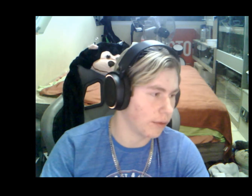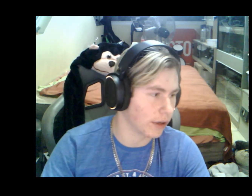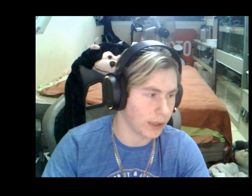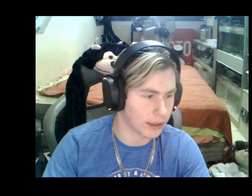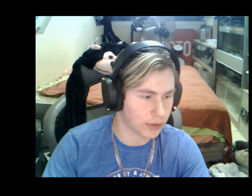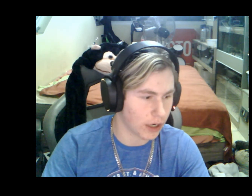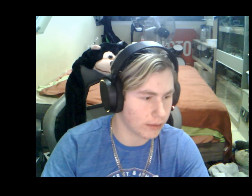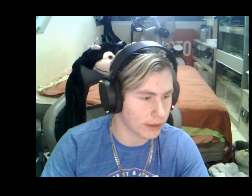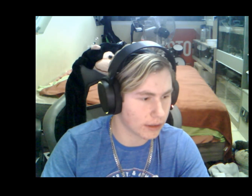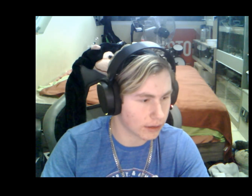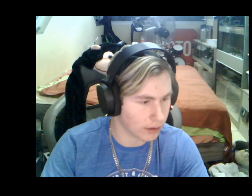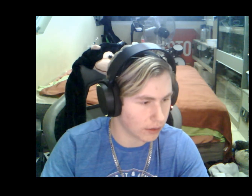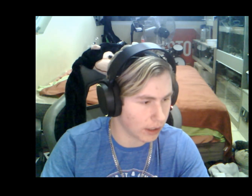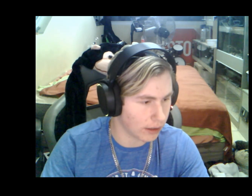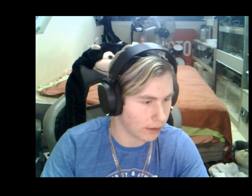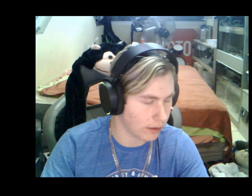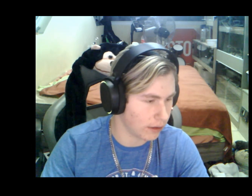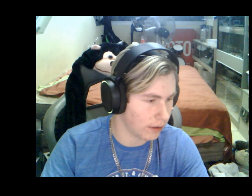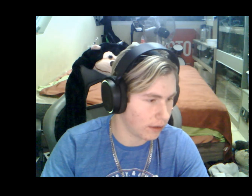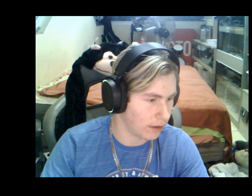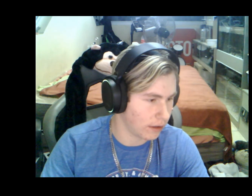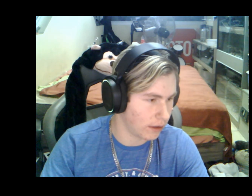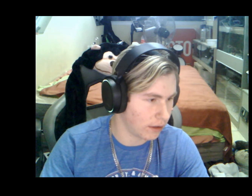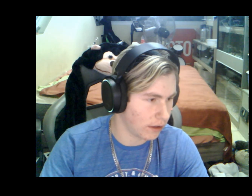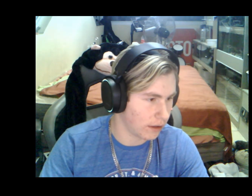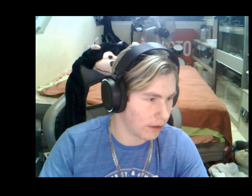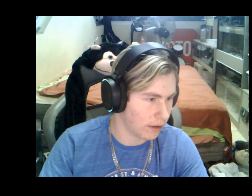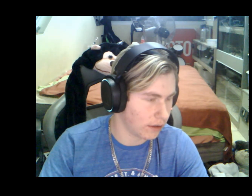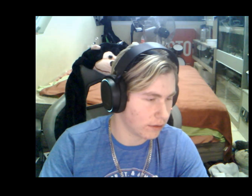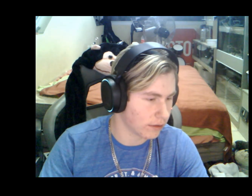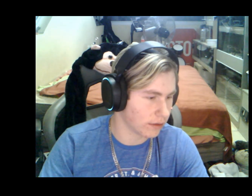any one of my subscribers. So yeah,